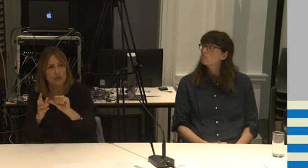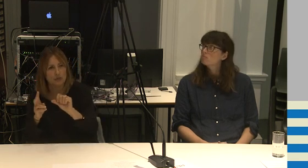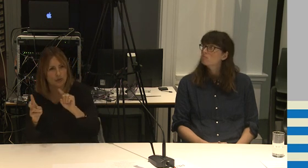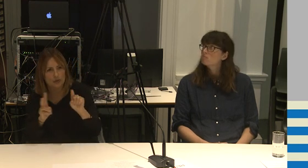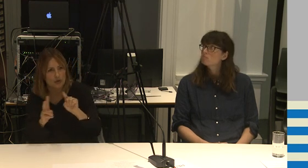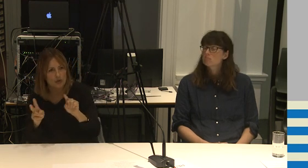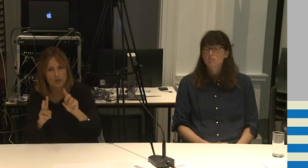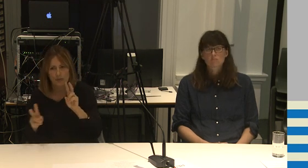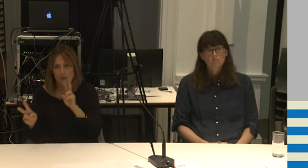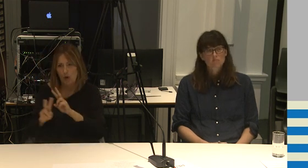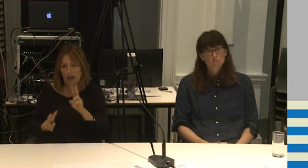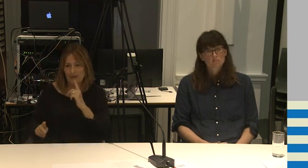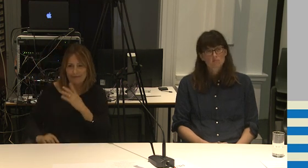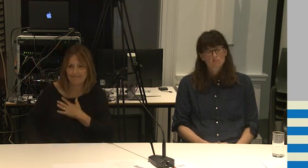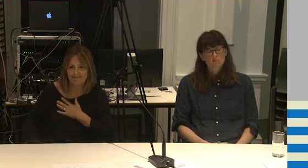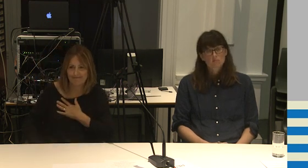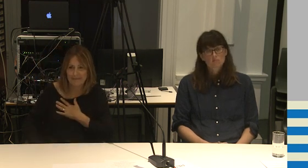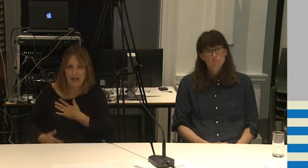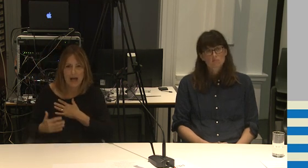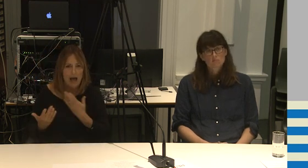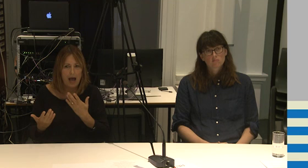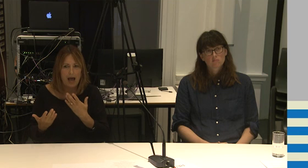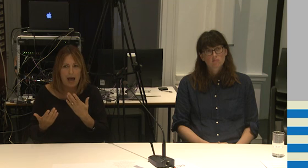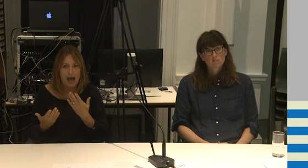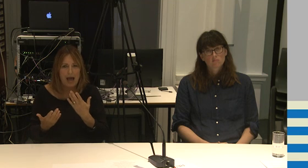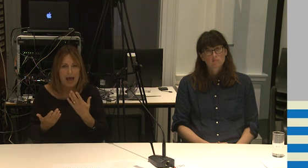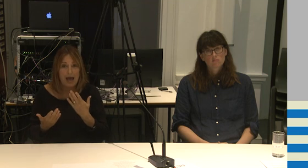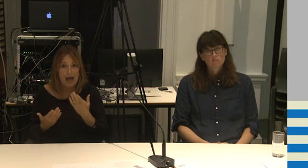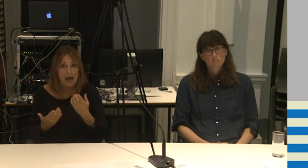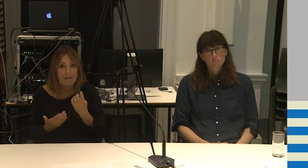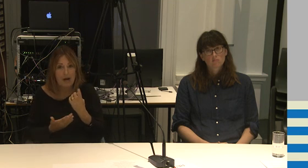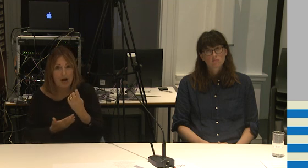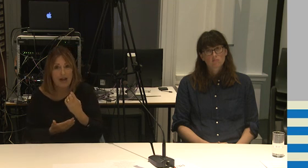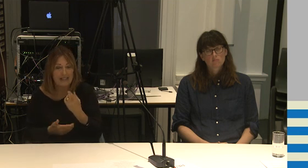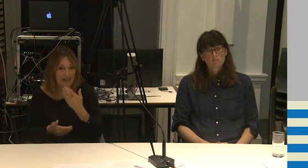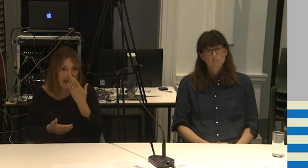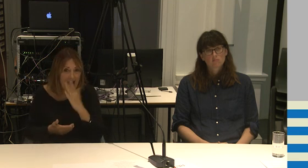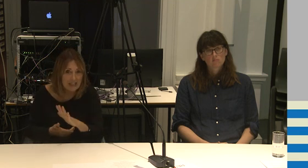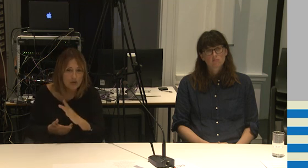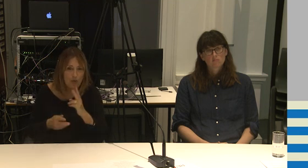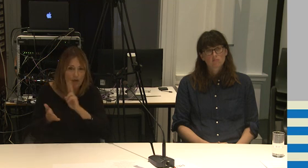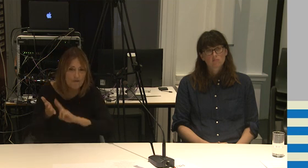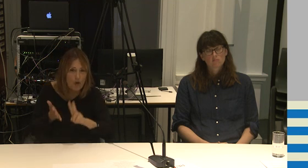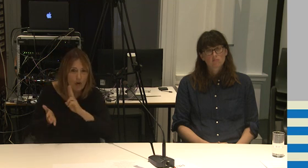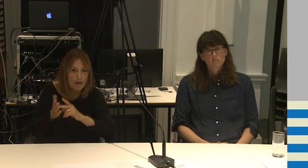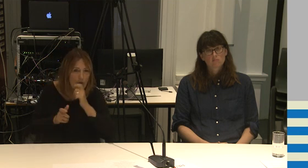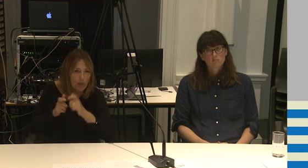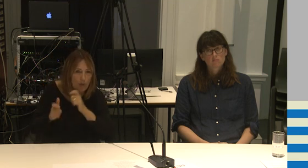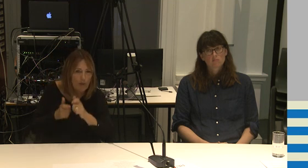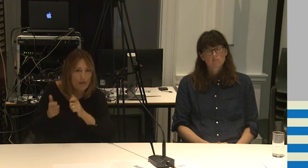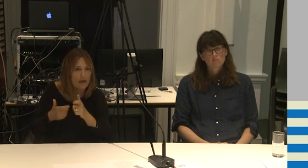go, I'm not being excluded just by the attitude or the vocabulary that they're using towards